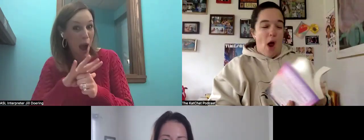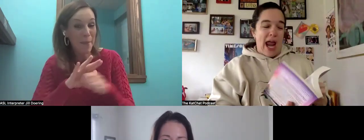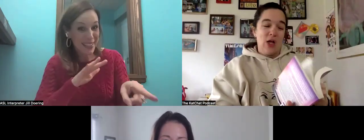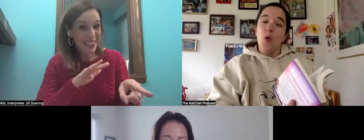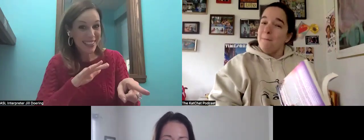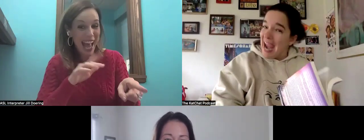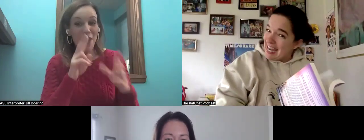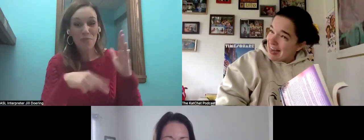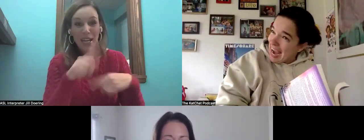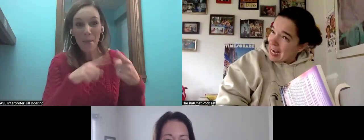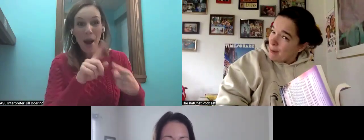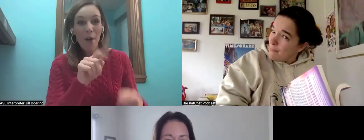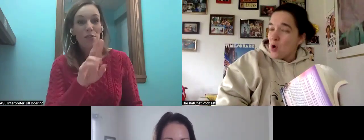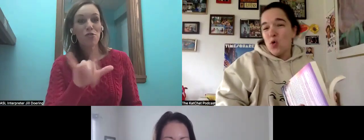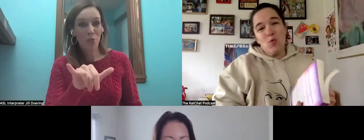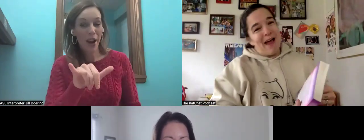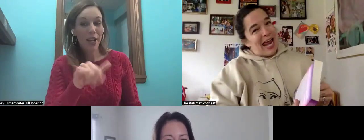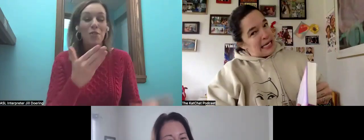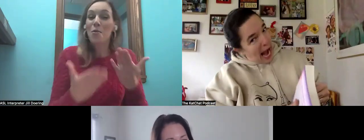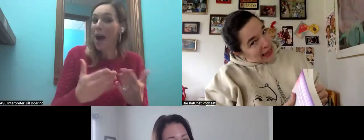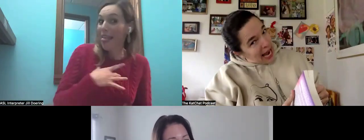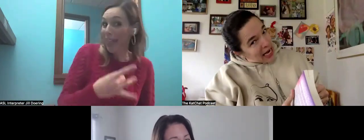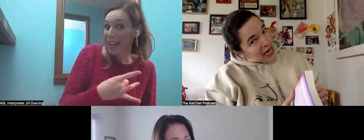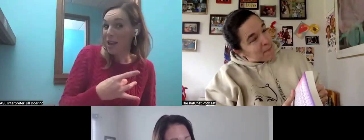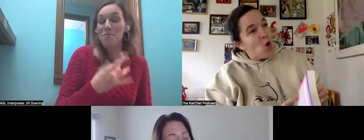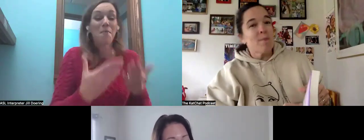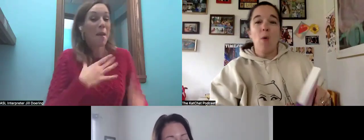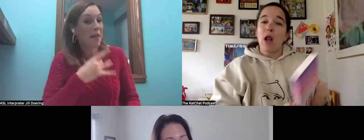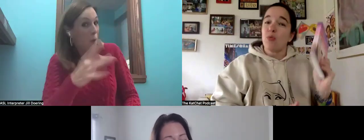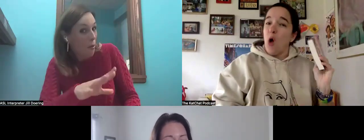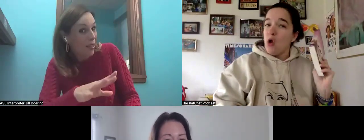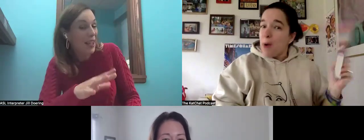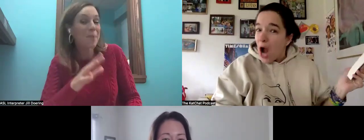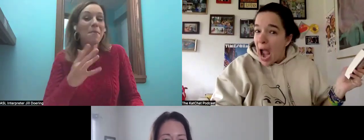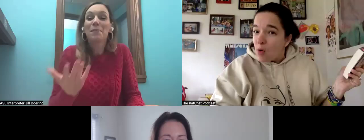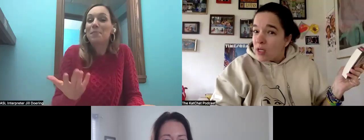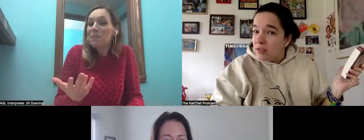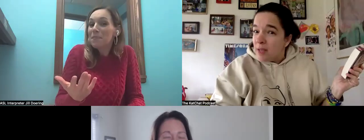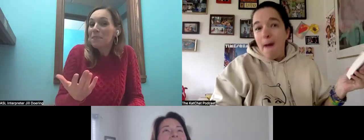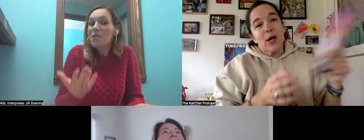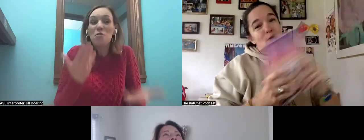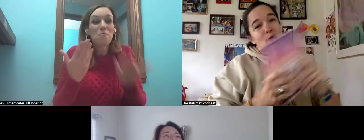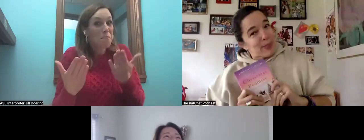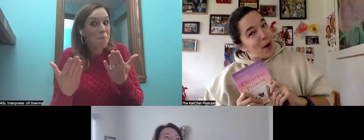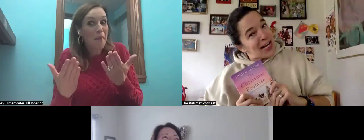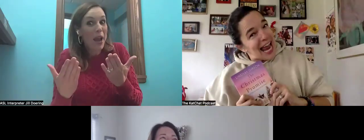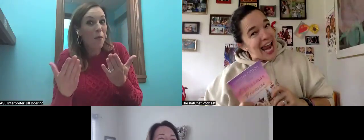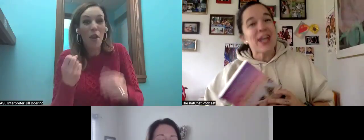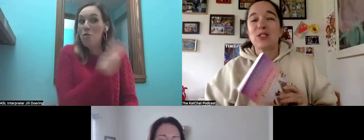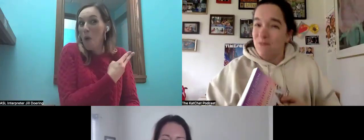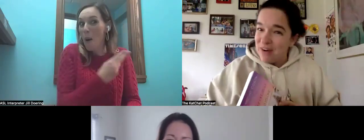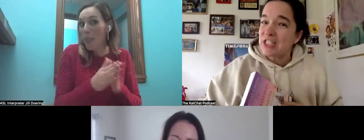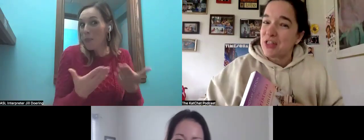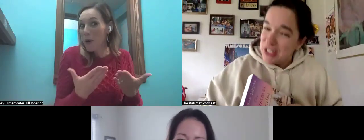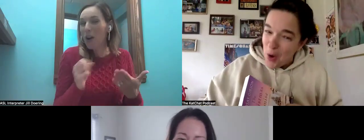about Troy. You may like him, you may not like him, you might want to throw your book out to grab the book